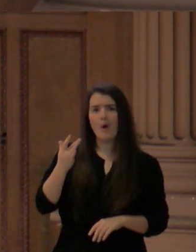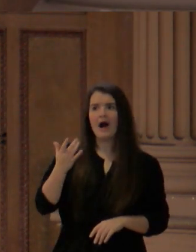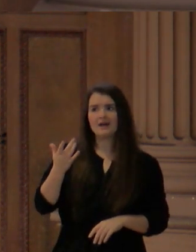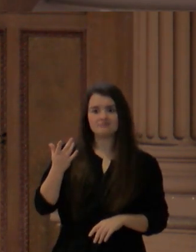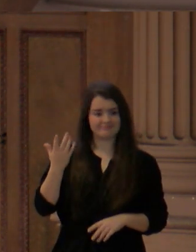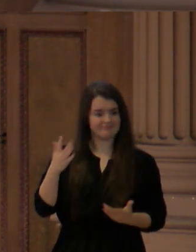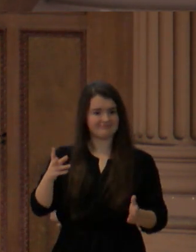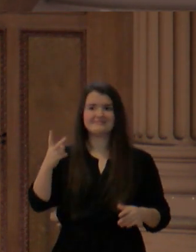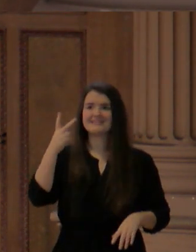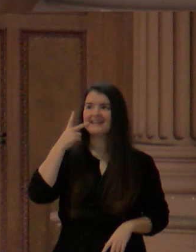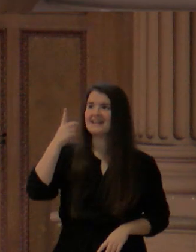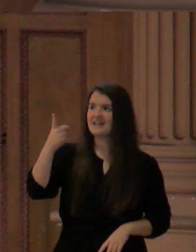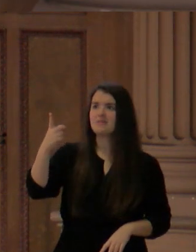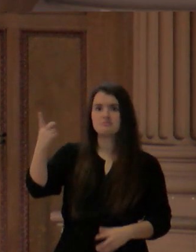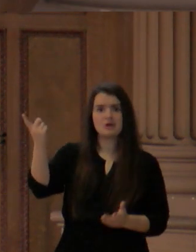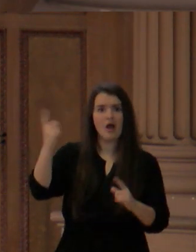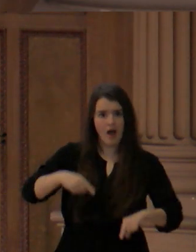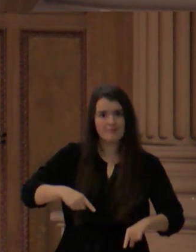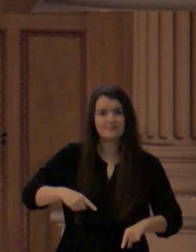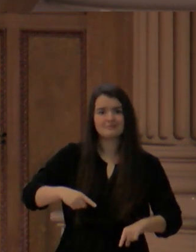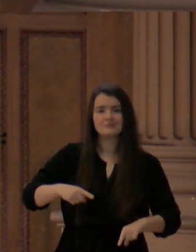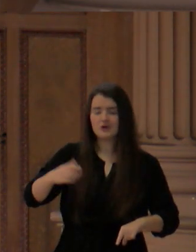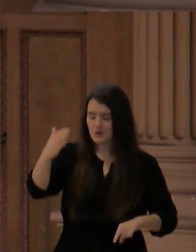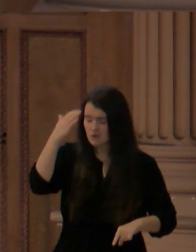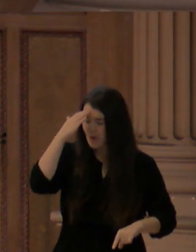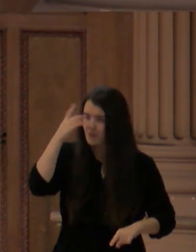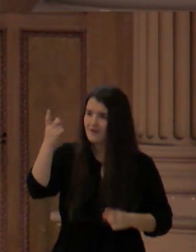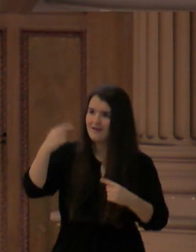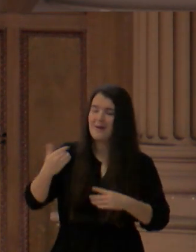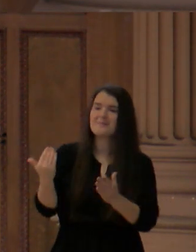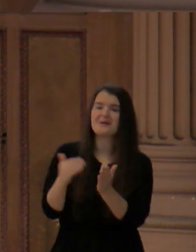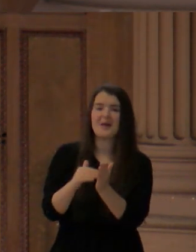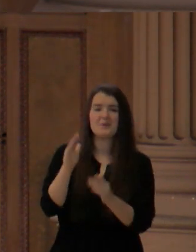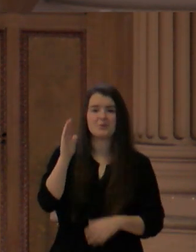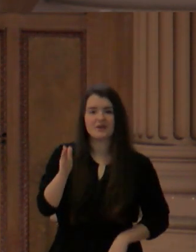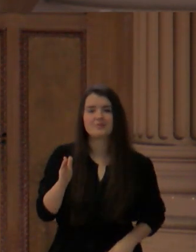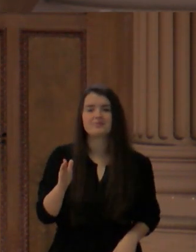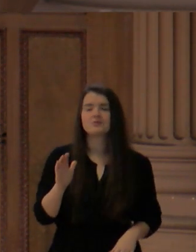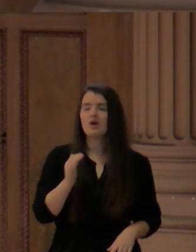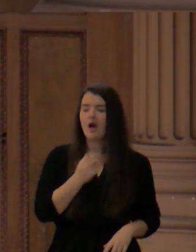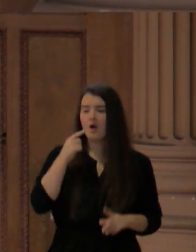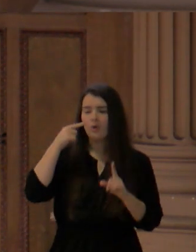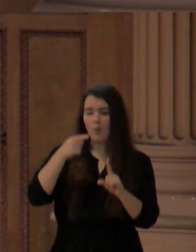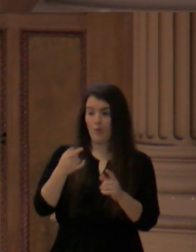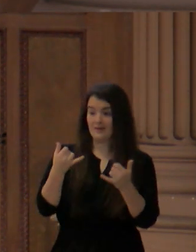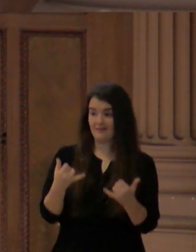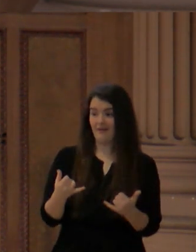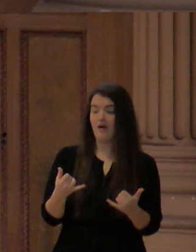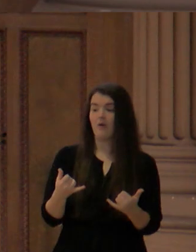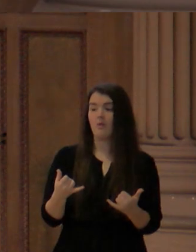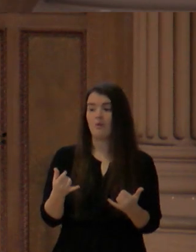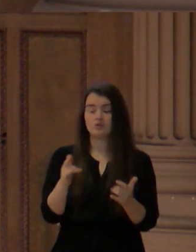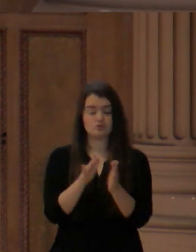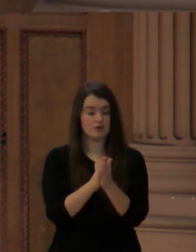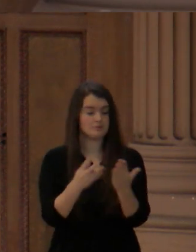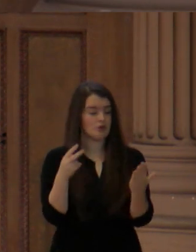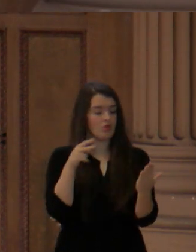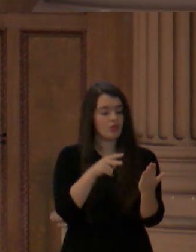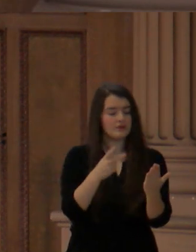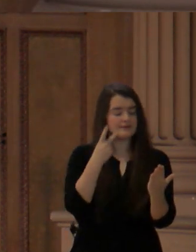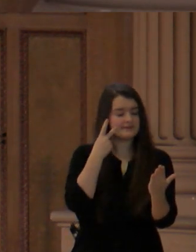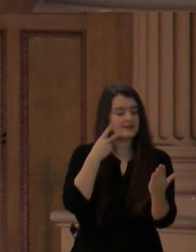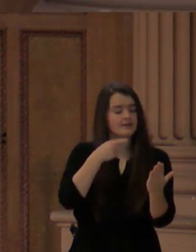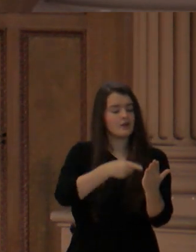he'll surely keep them again. And what we hope to see in him today as we open the scriptures is to see the reason that he can be trusted